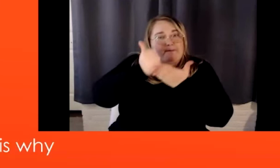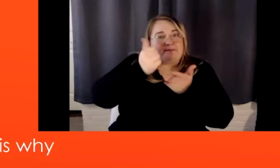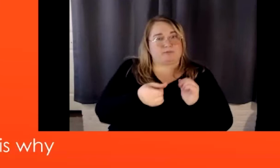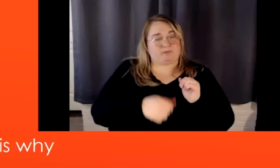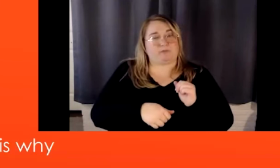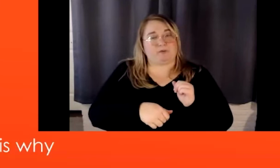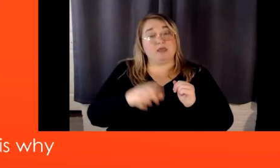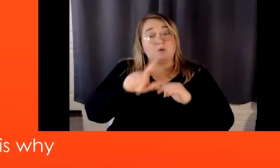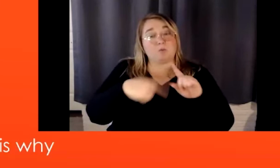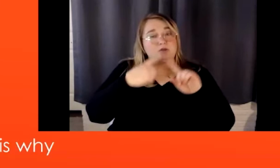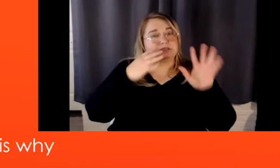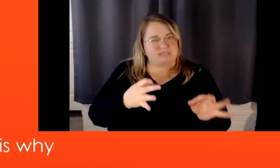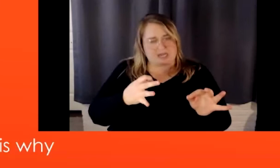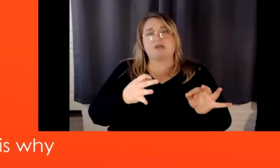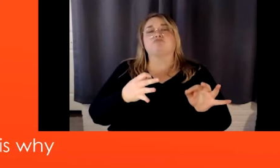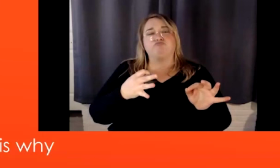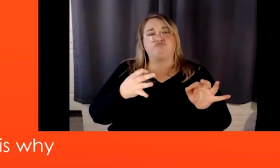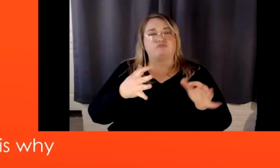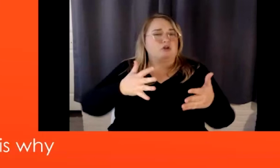that, you were all in.